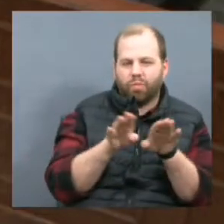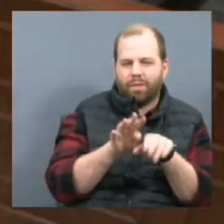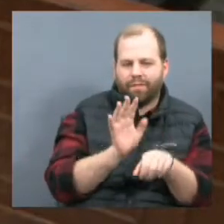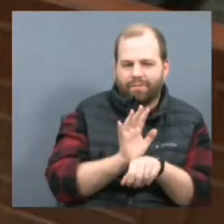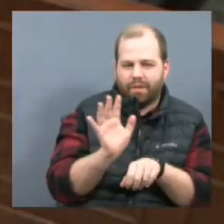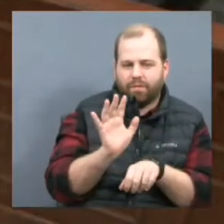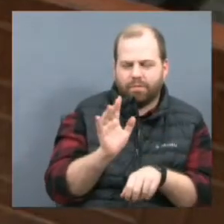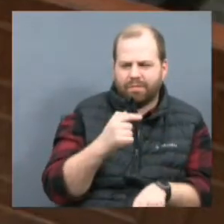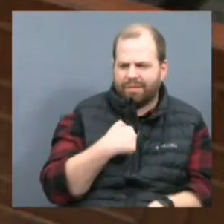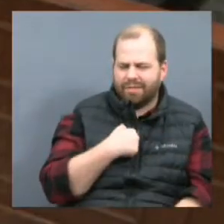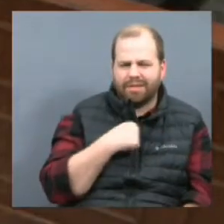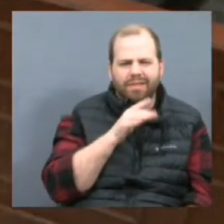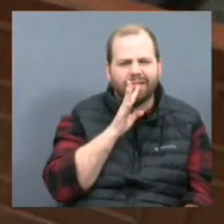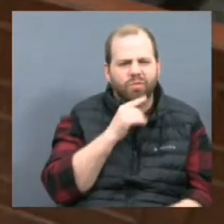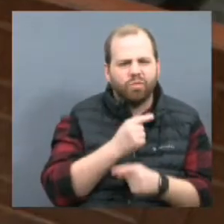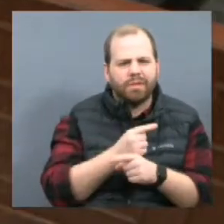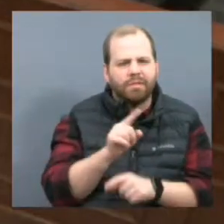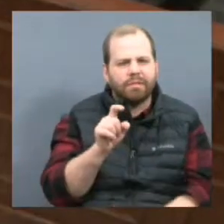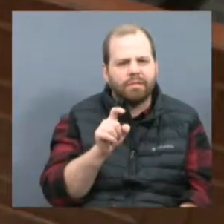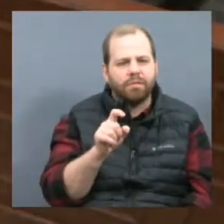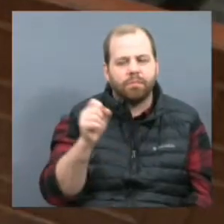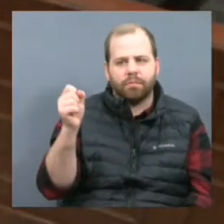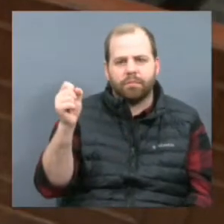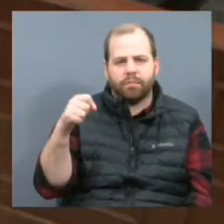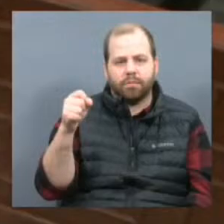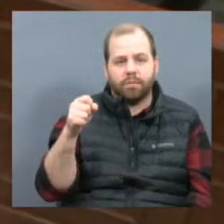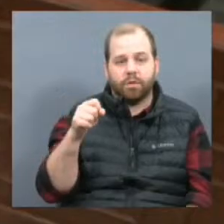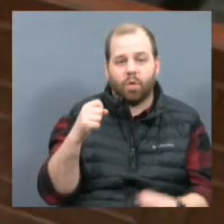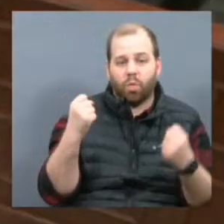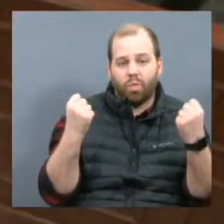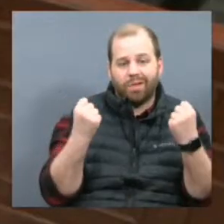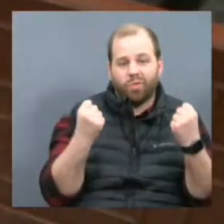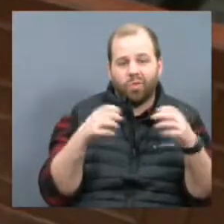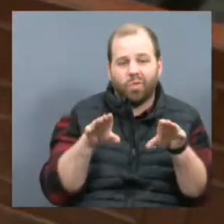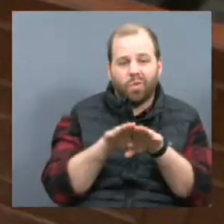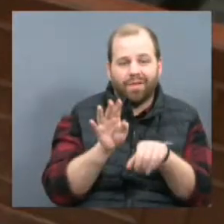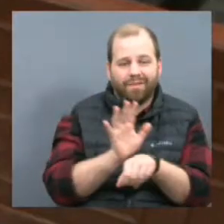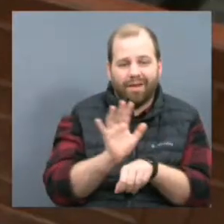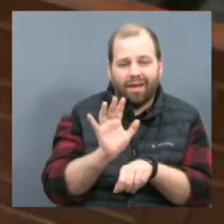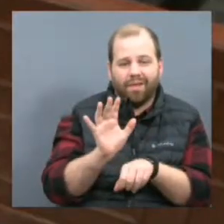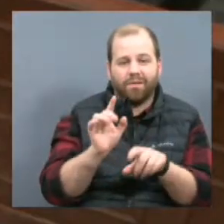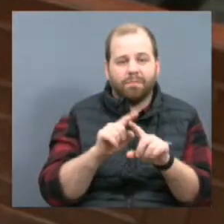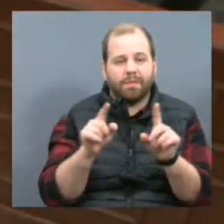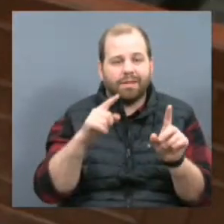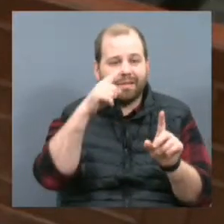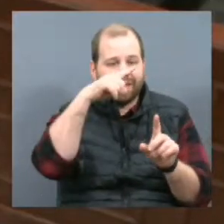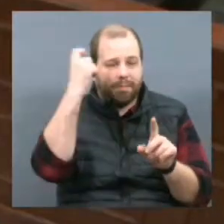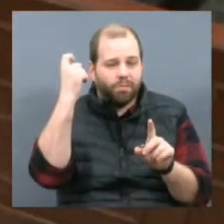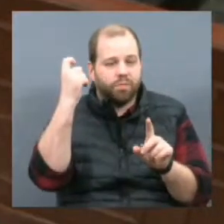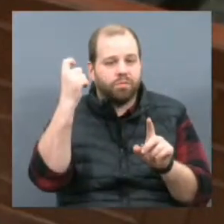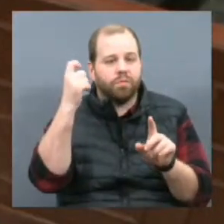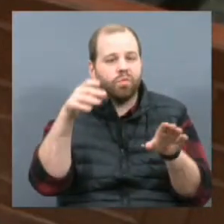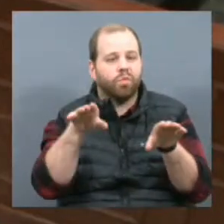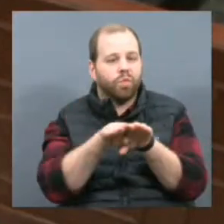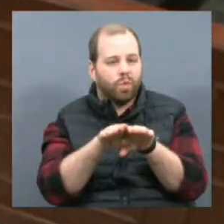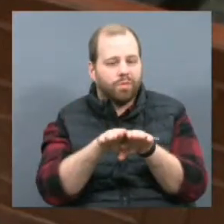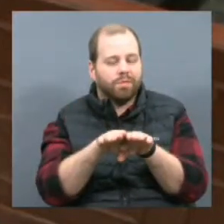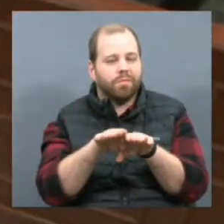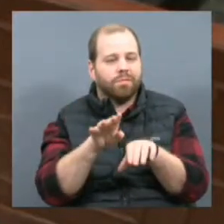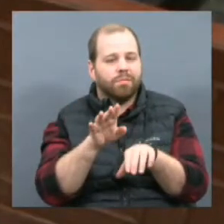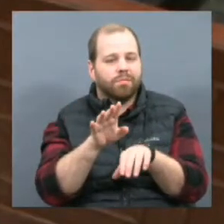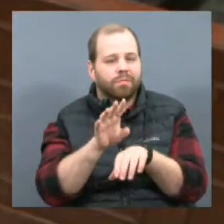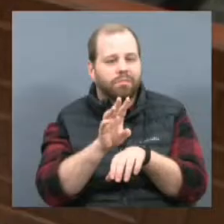Closing at 5. So winter time, closing at 5. 5 p.m. Yeah. And in other seasons, 6 p.m. Correct.